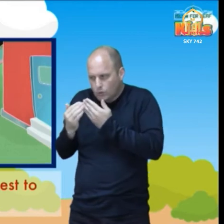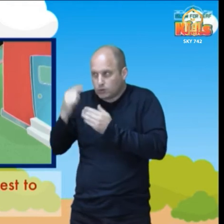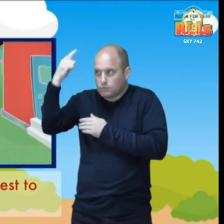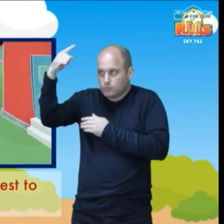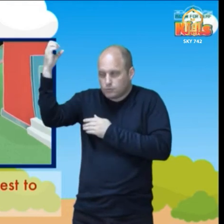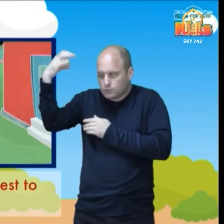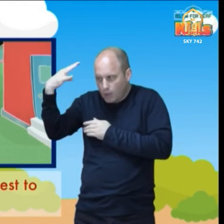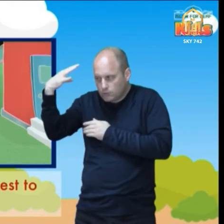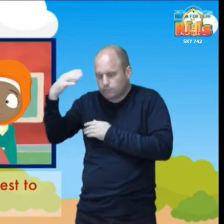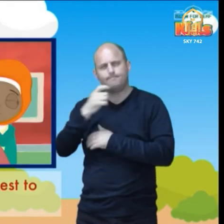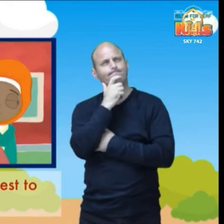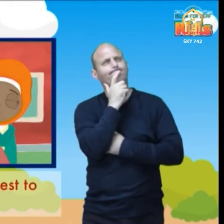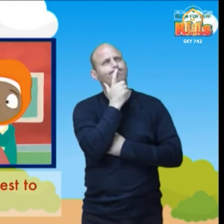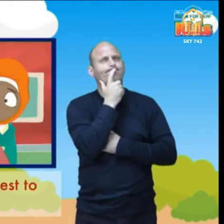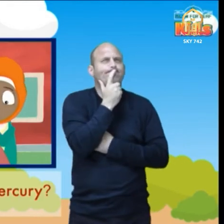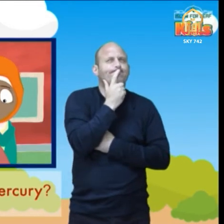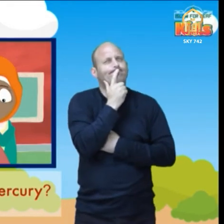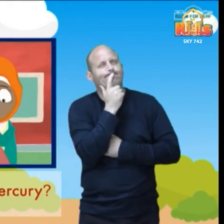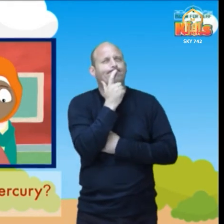to the sun.